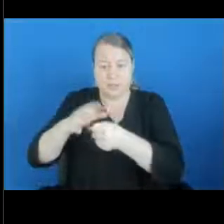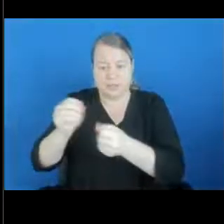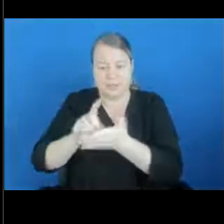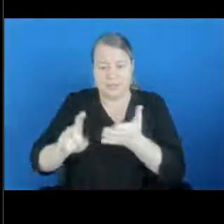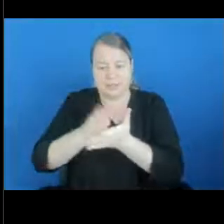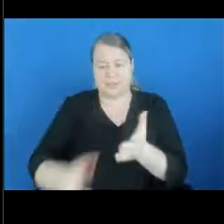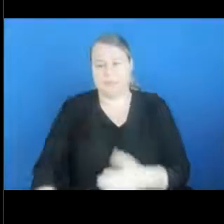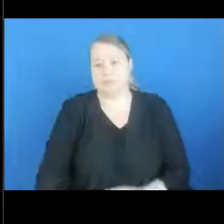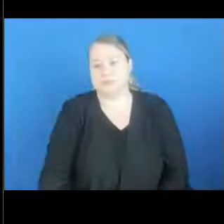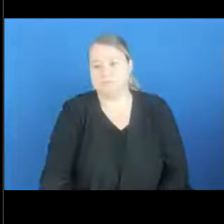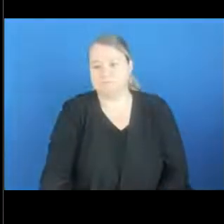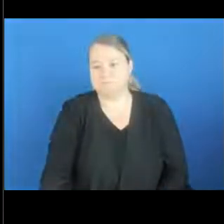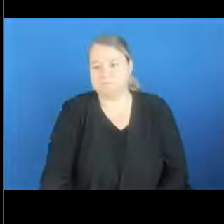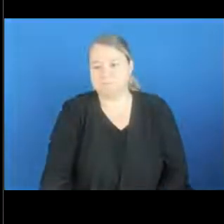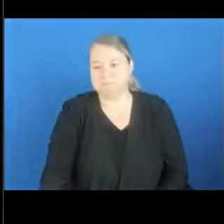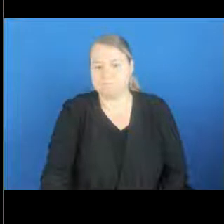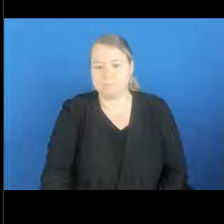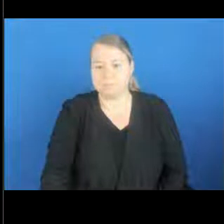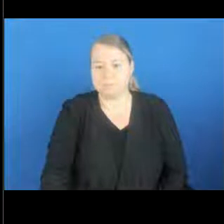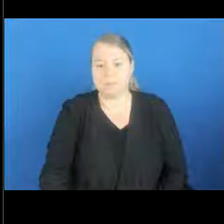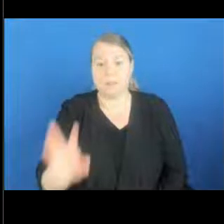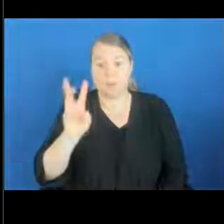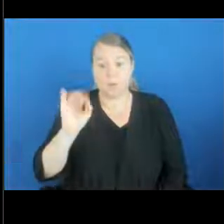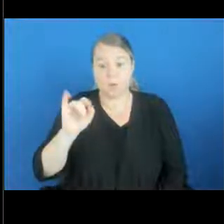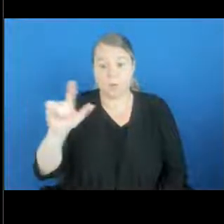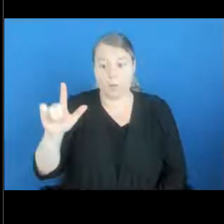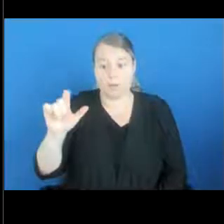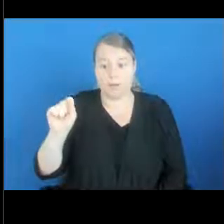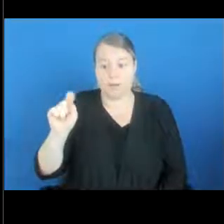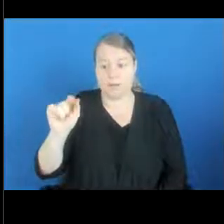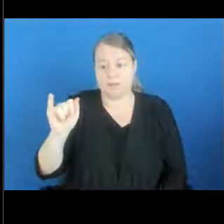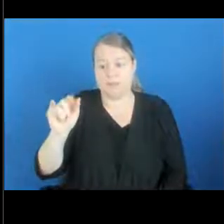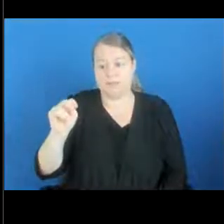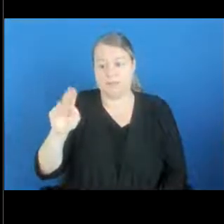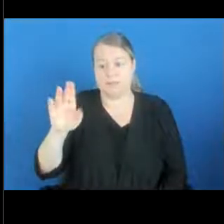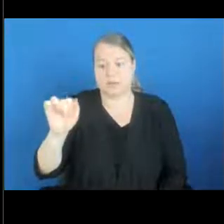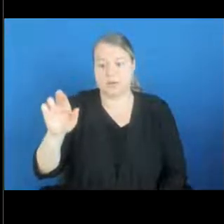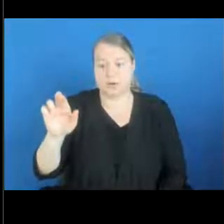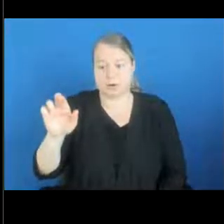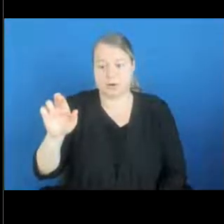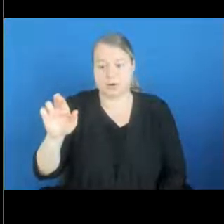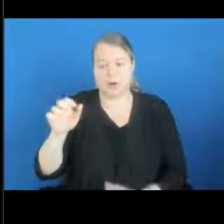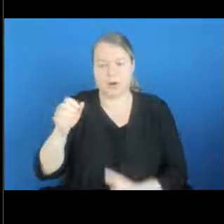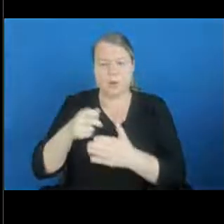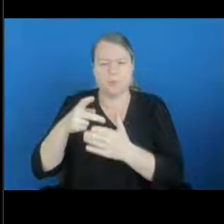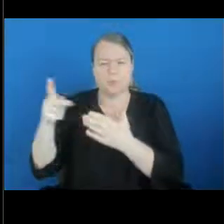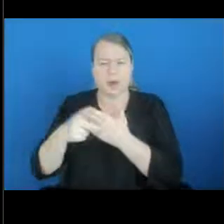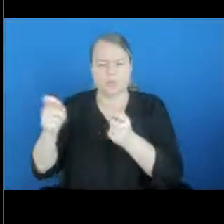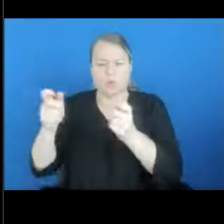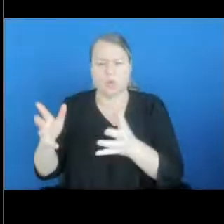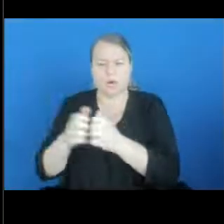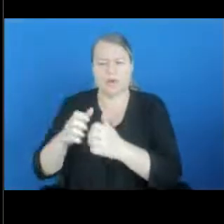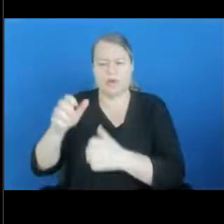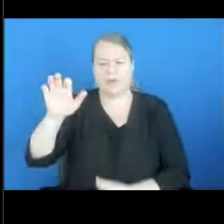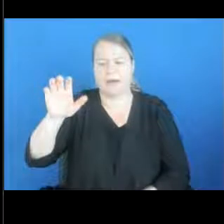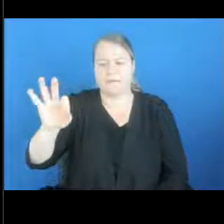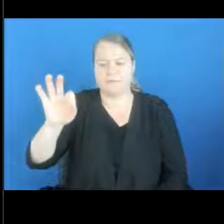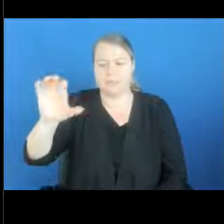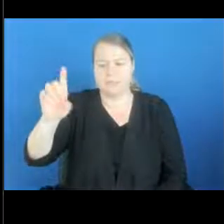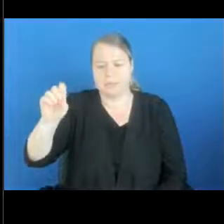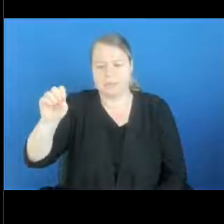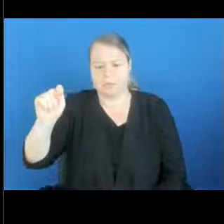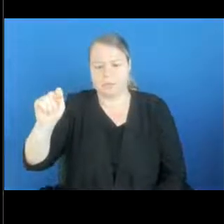coordinator. Stephen Segerlin is with the Washington Metropolitan Area Transit Authority, or Metro, and